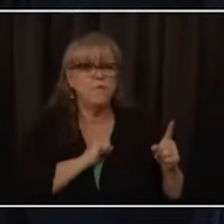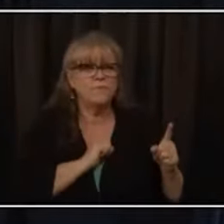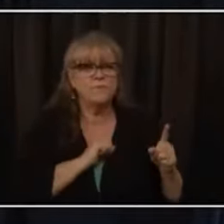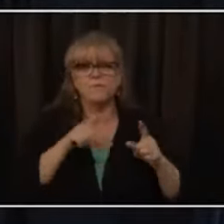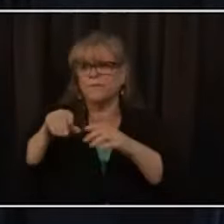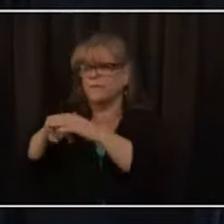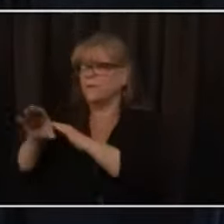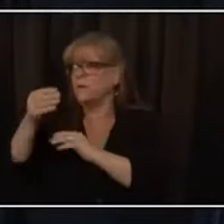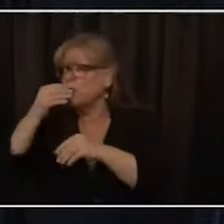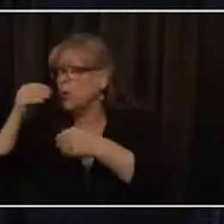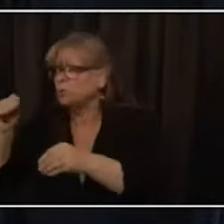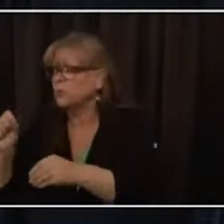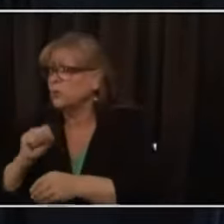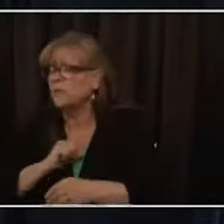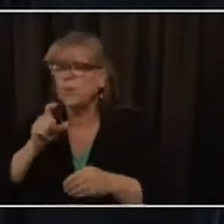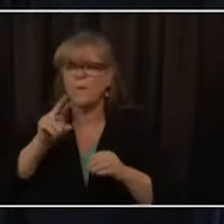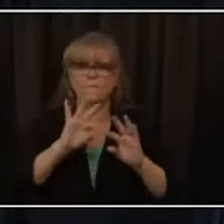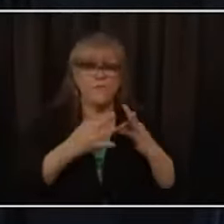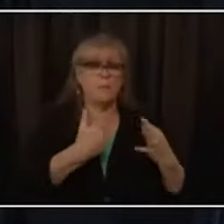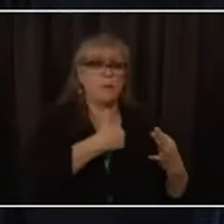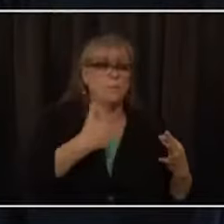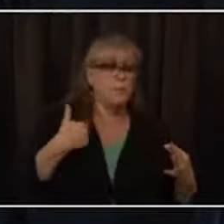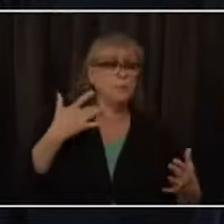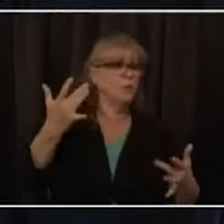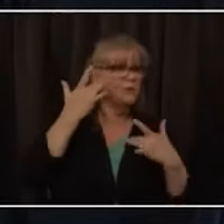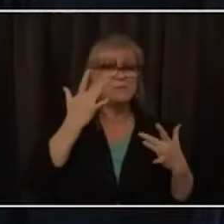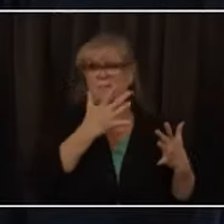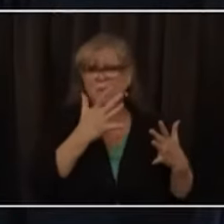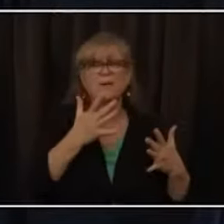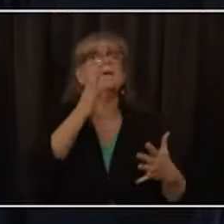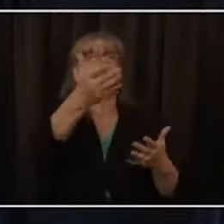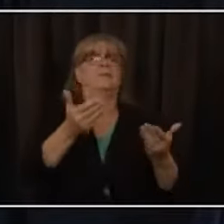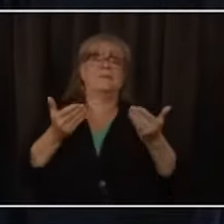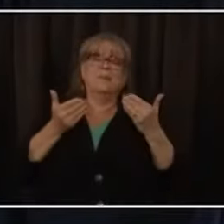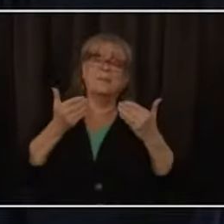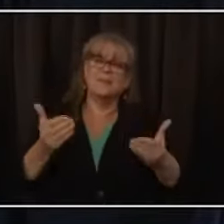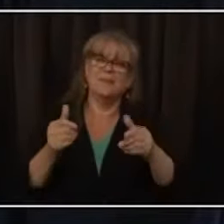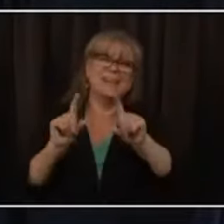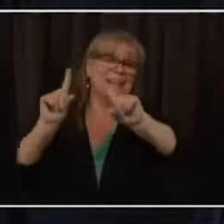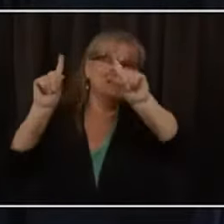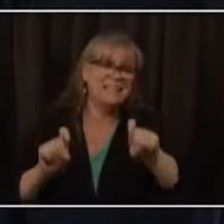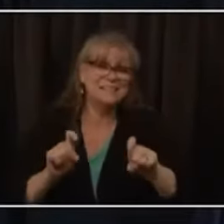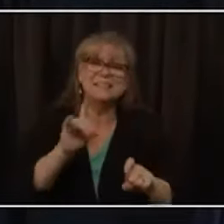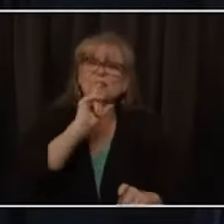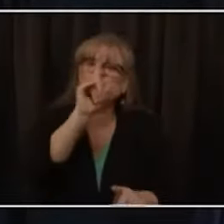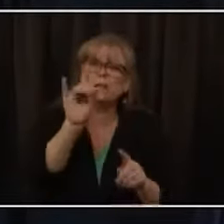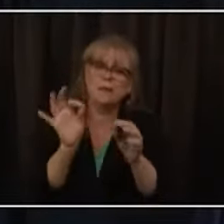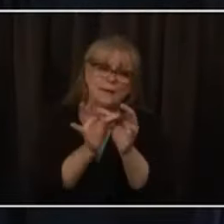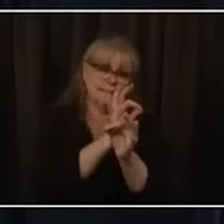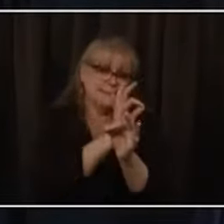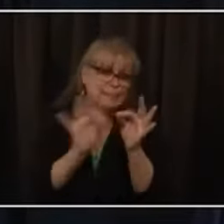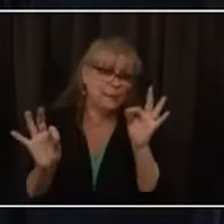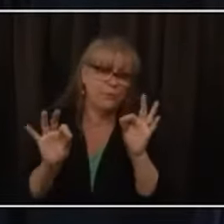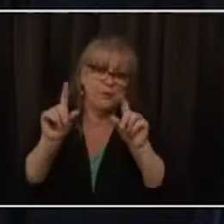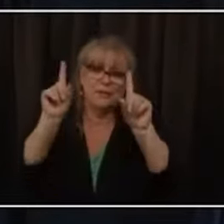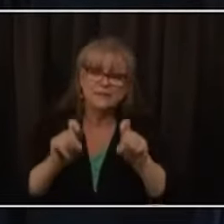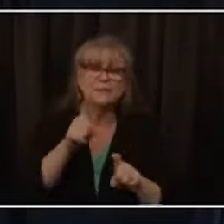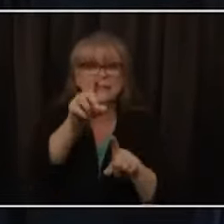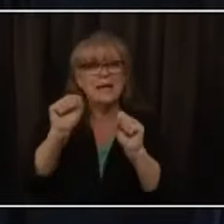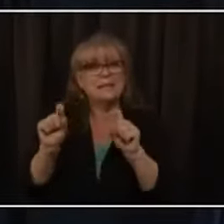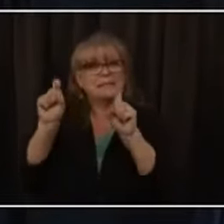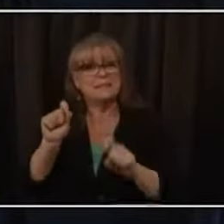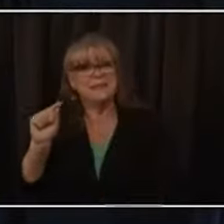COVID, please get tested. It's never been easier. You can get them in your home. Sent to you. You can go to any site and get tested.